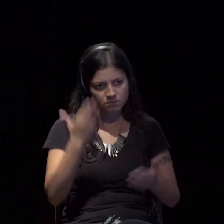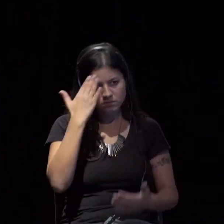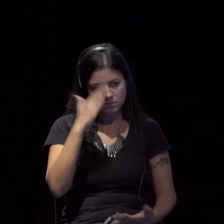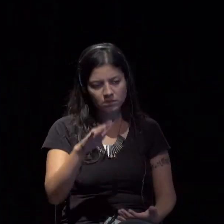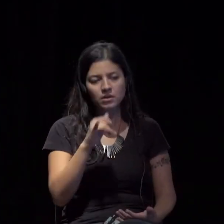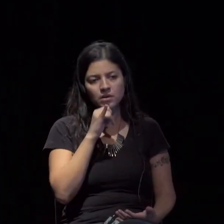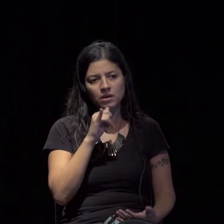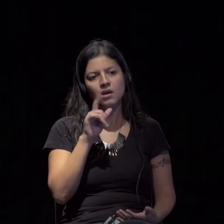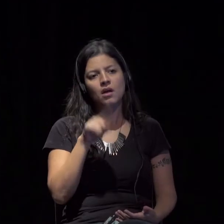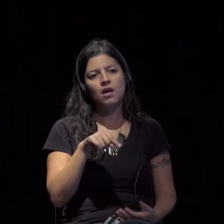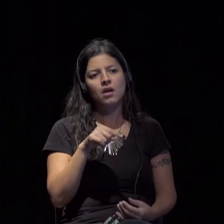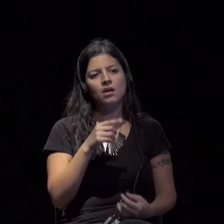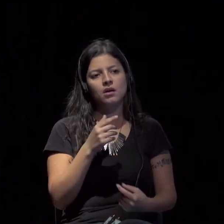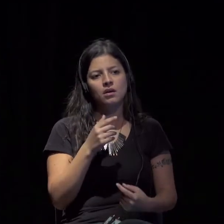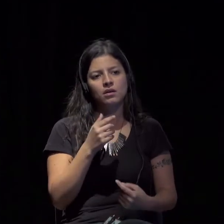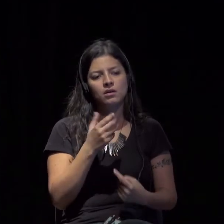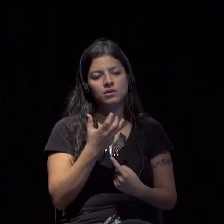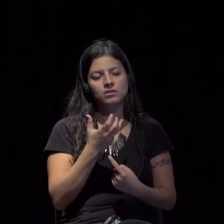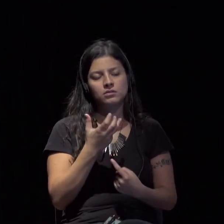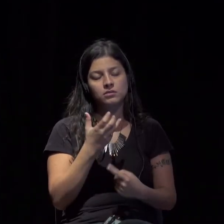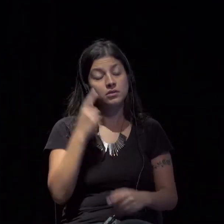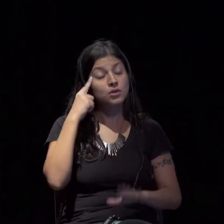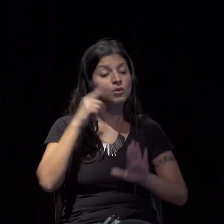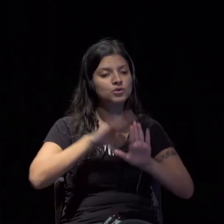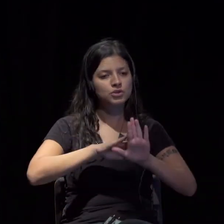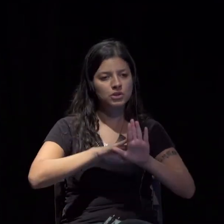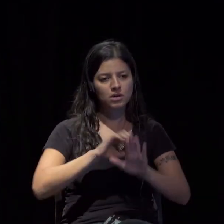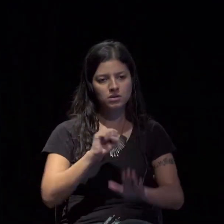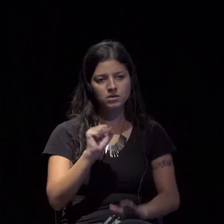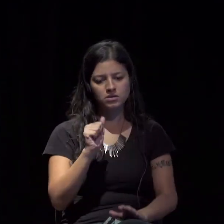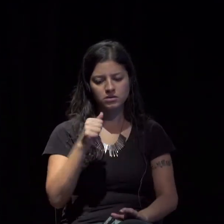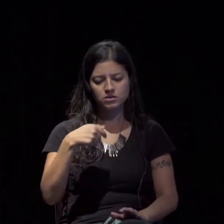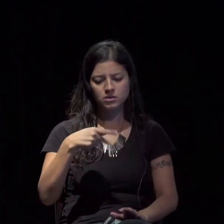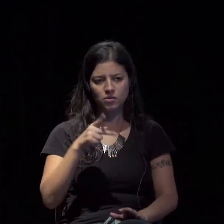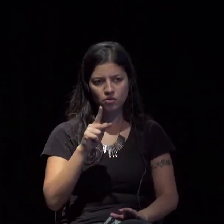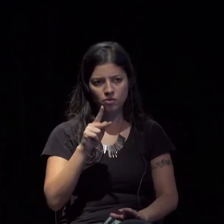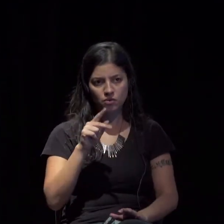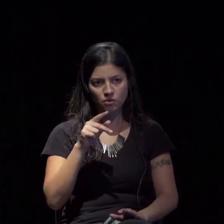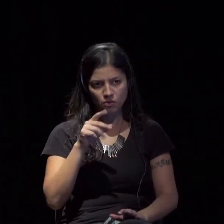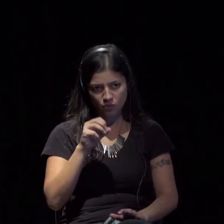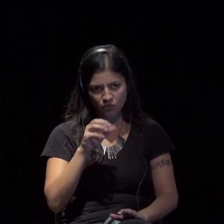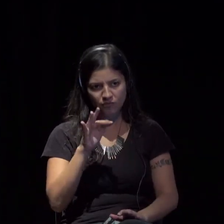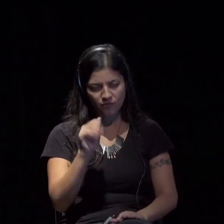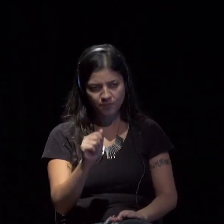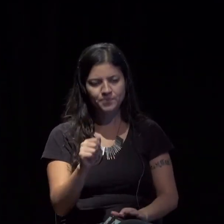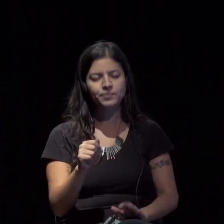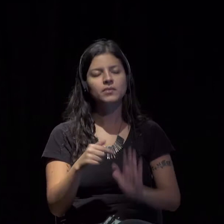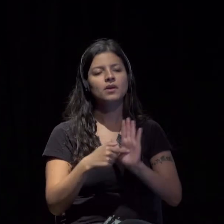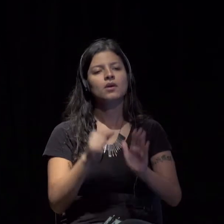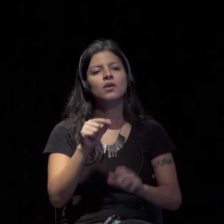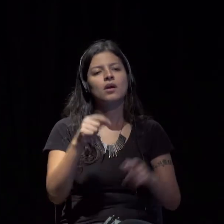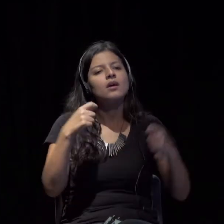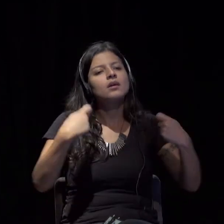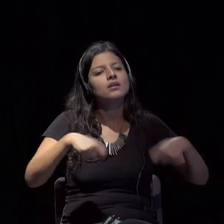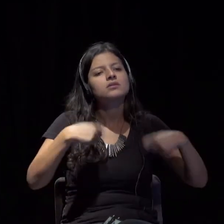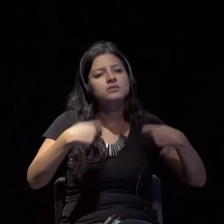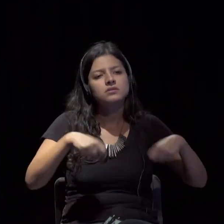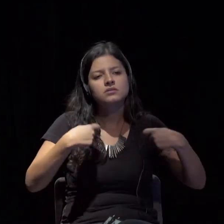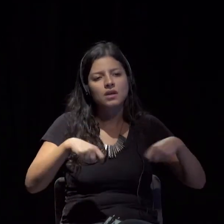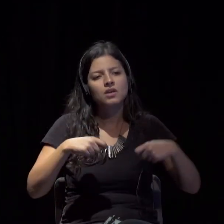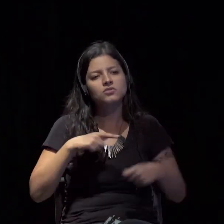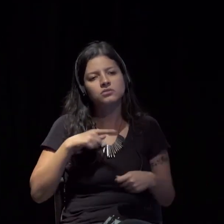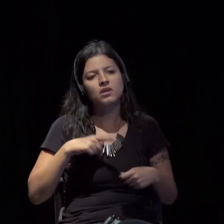modernism was motivated by the need to articulate the artistic implications of political sovereignty during